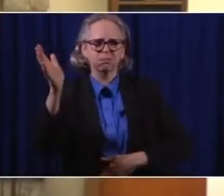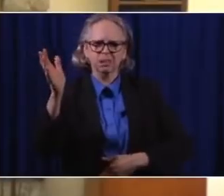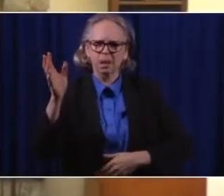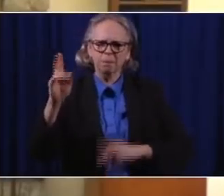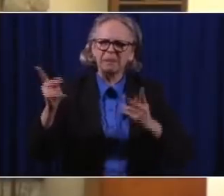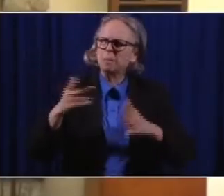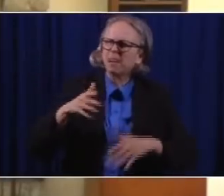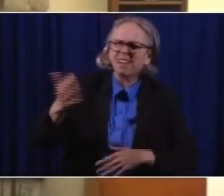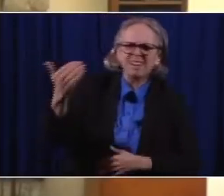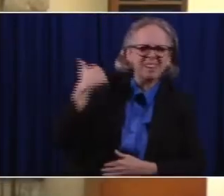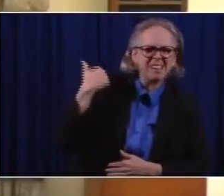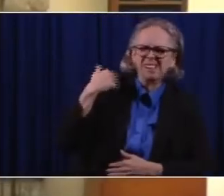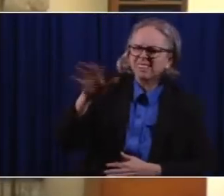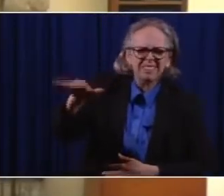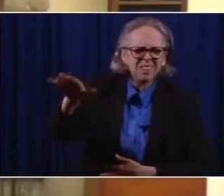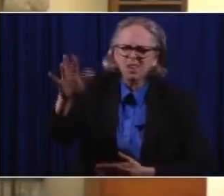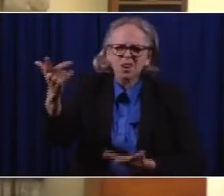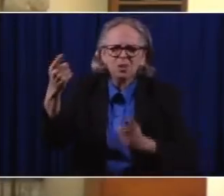It's hope.